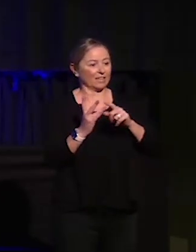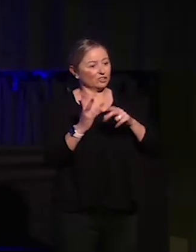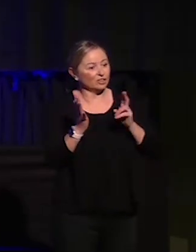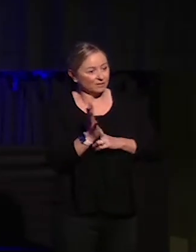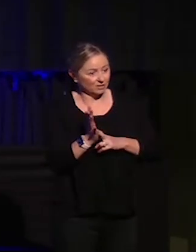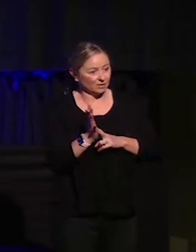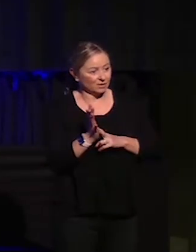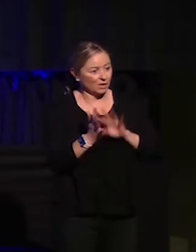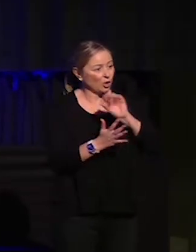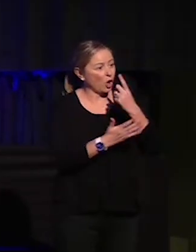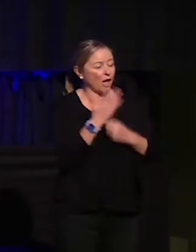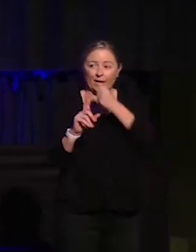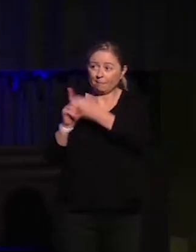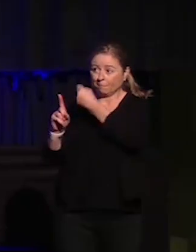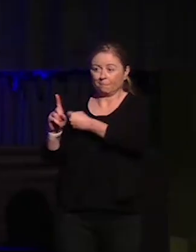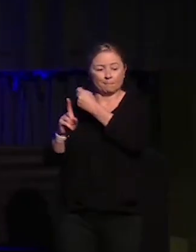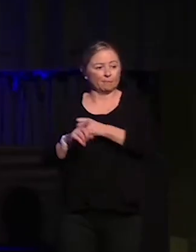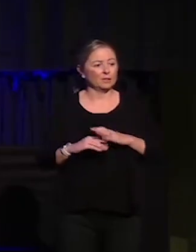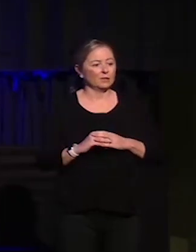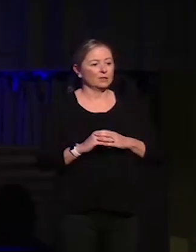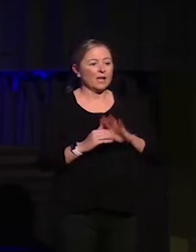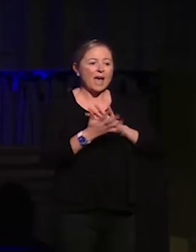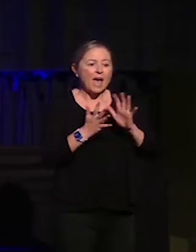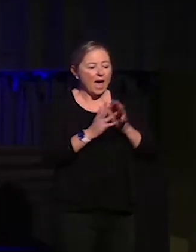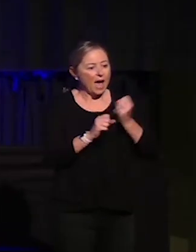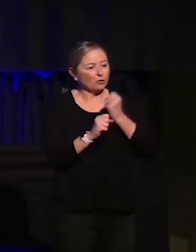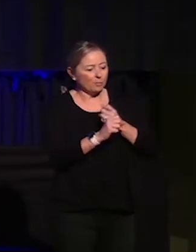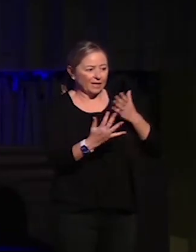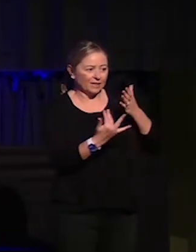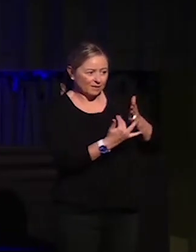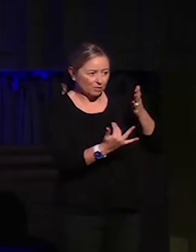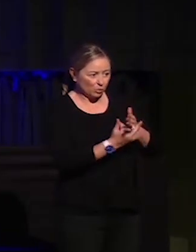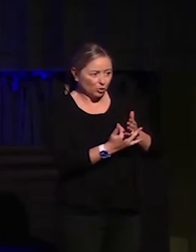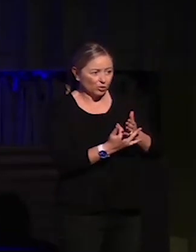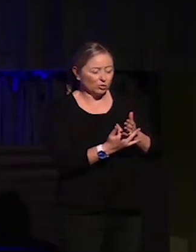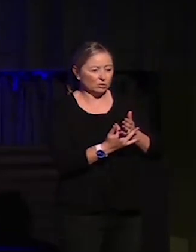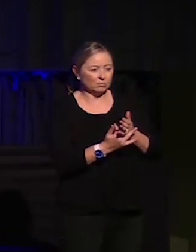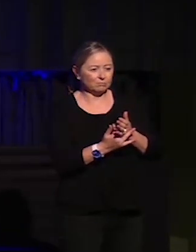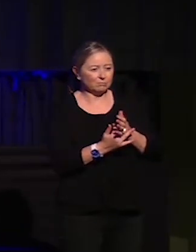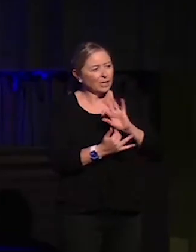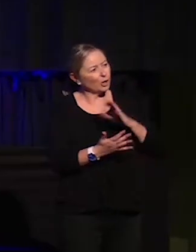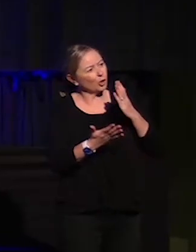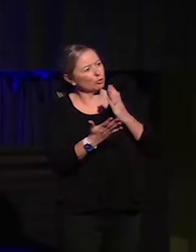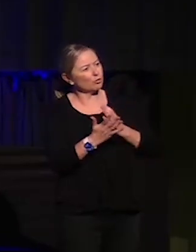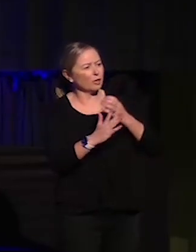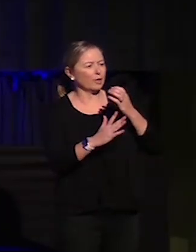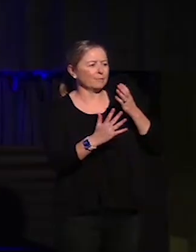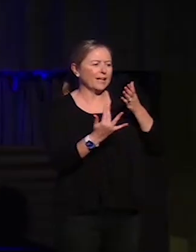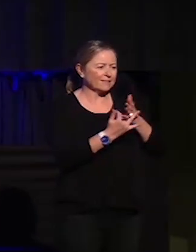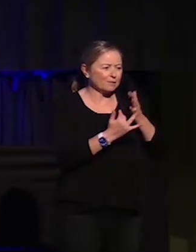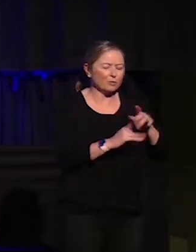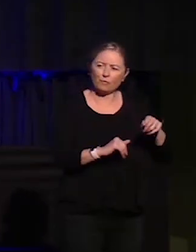And as I said before, making things accessible isn't always accessible to the people who need them. So we need the allies. If